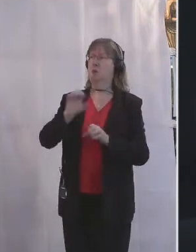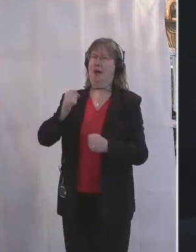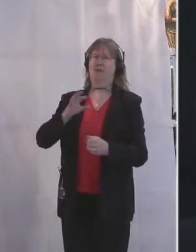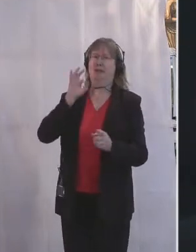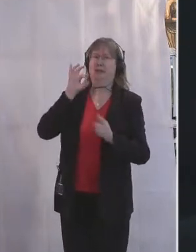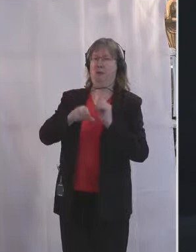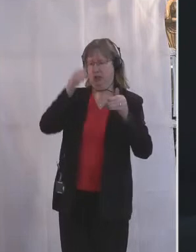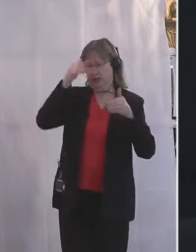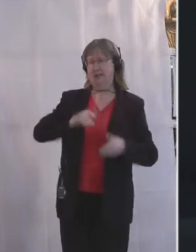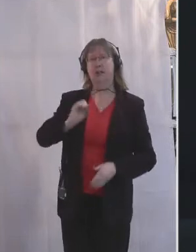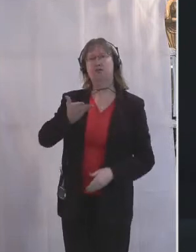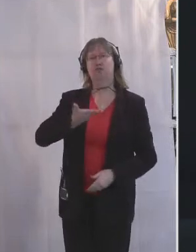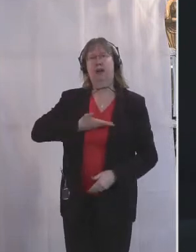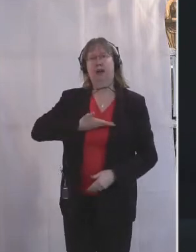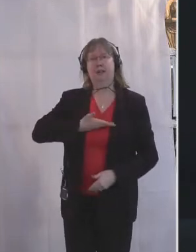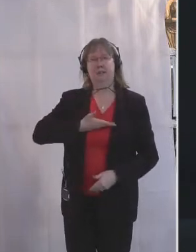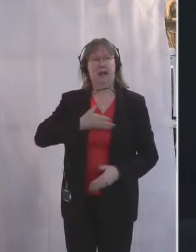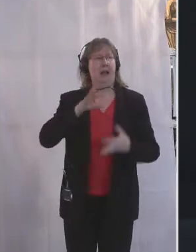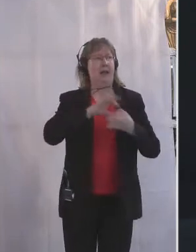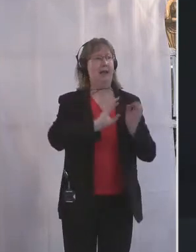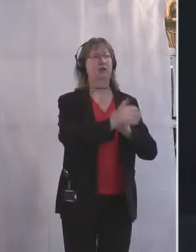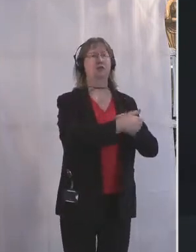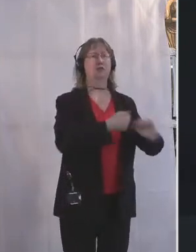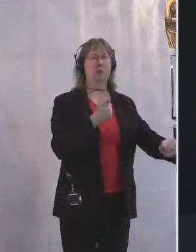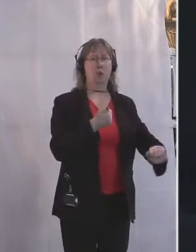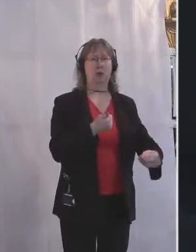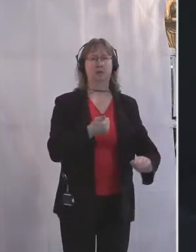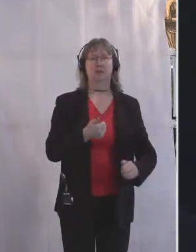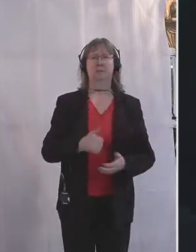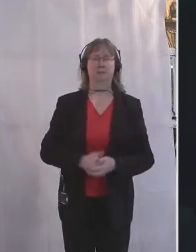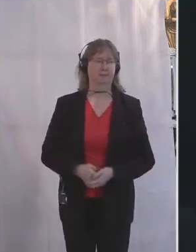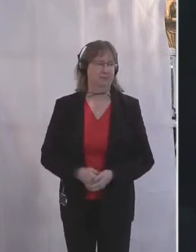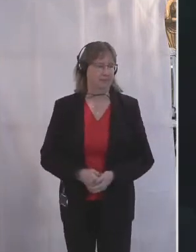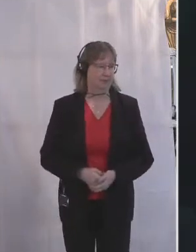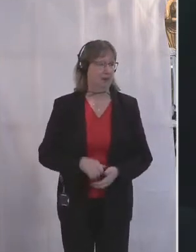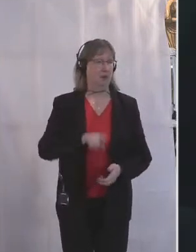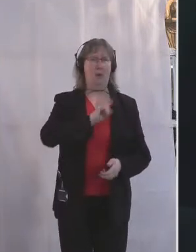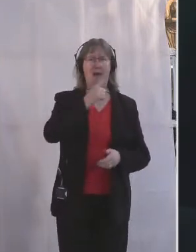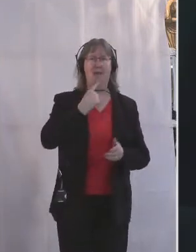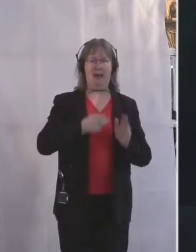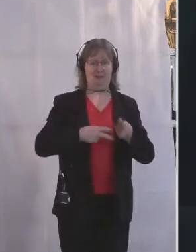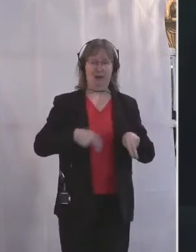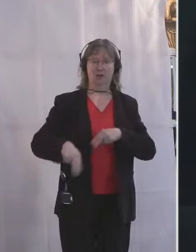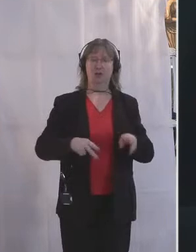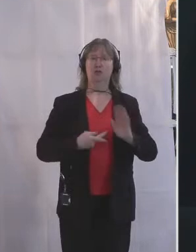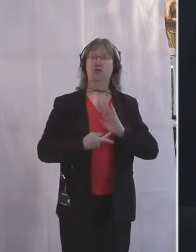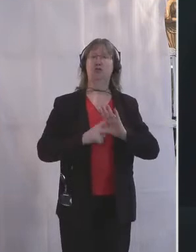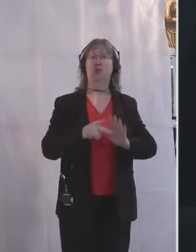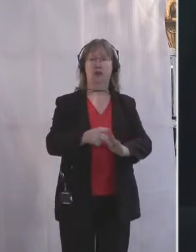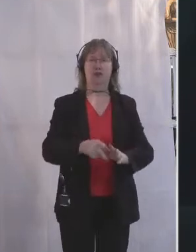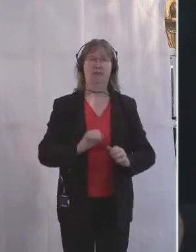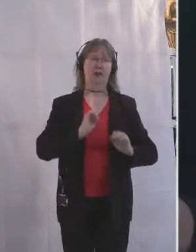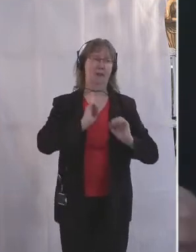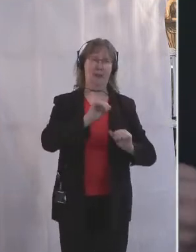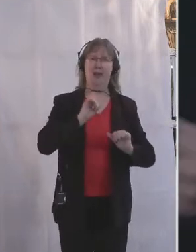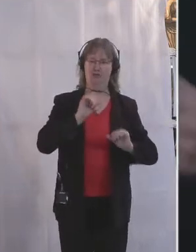rights that the sports need in order to accompany their routines. And then we've